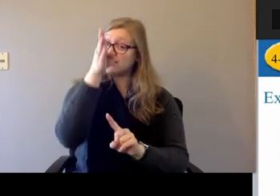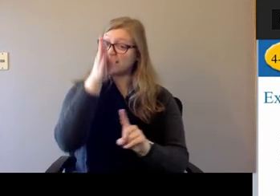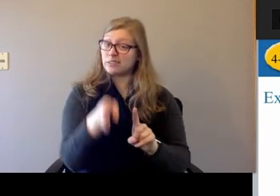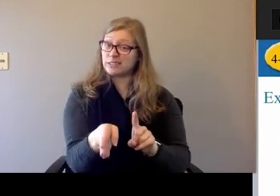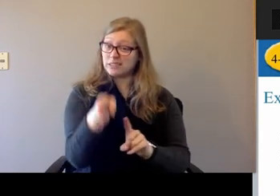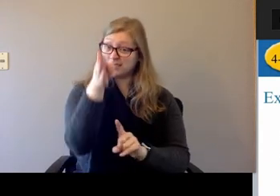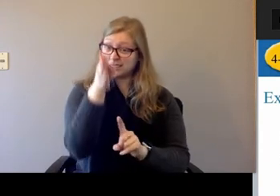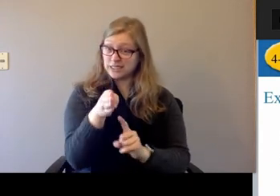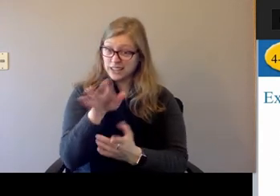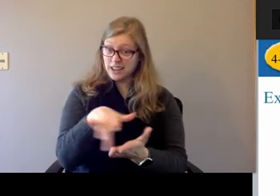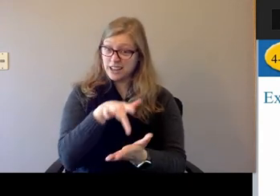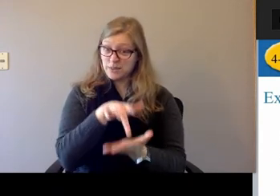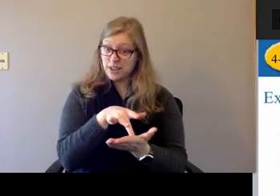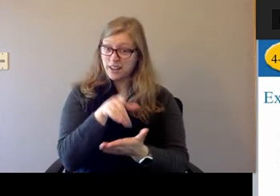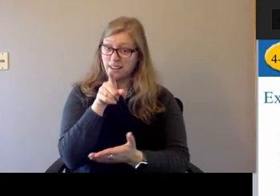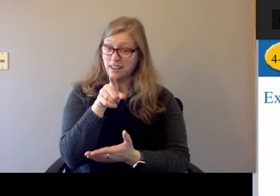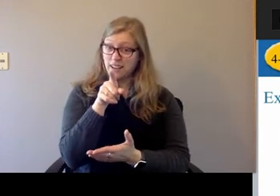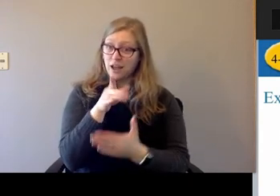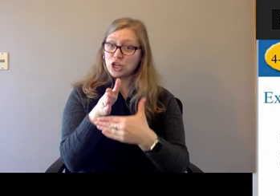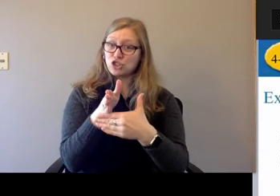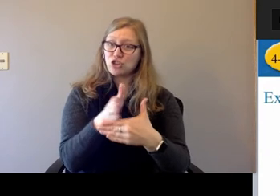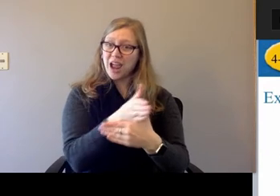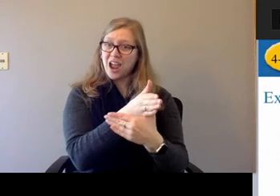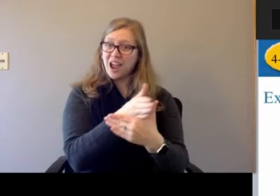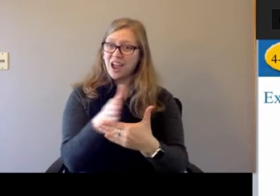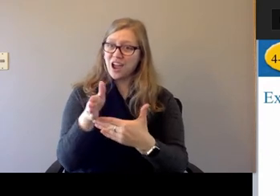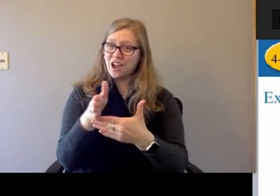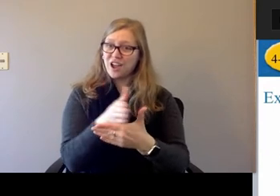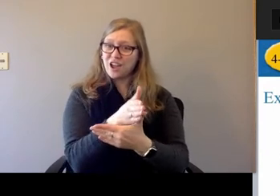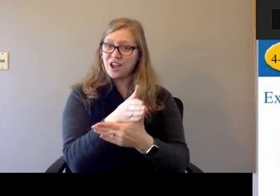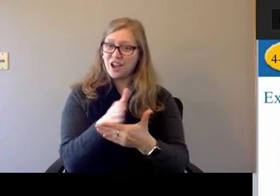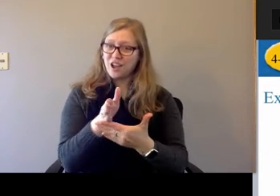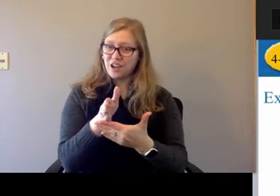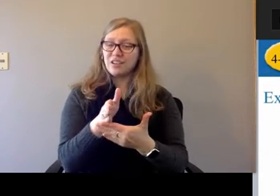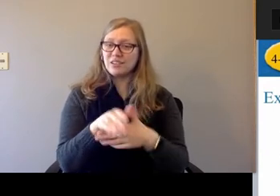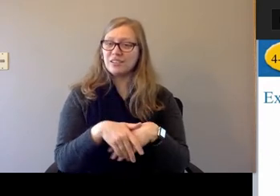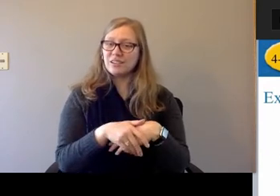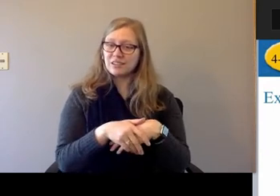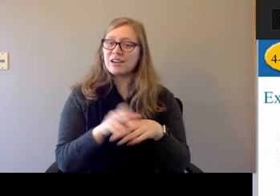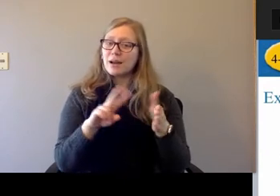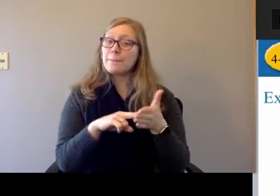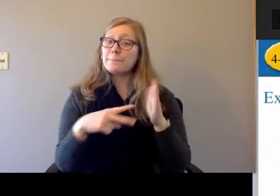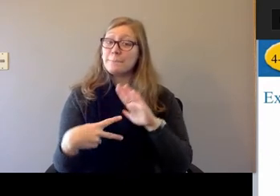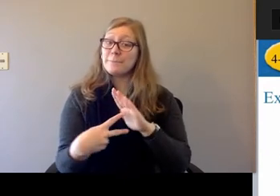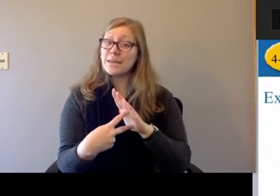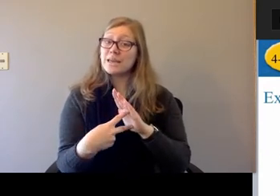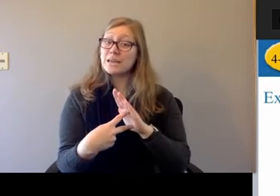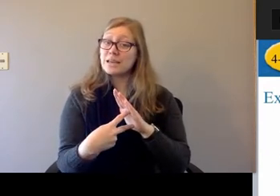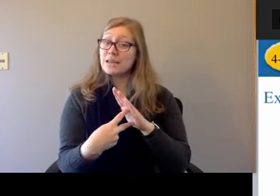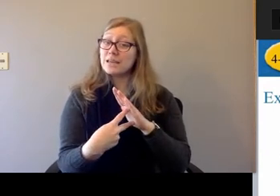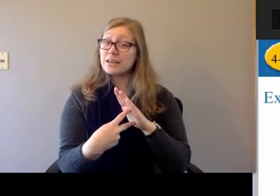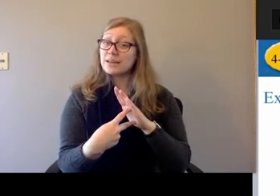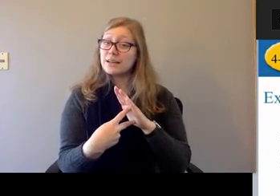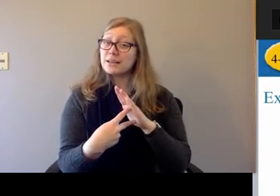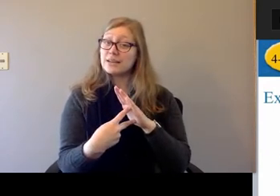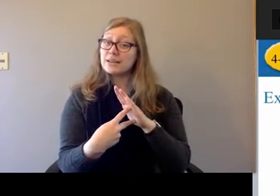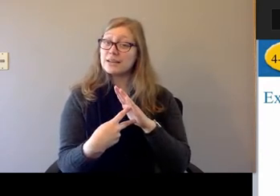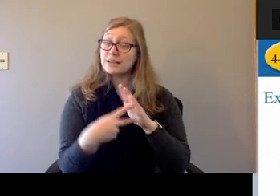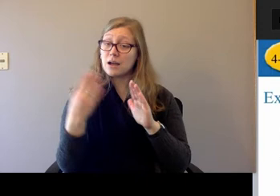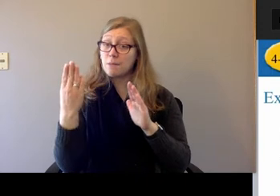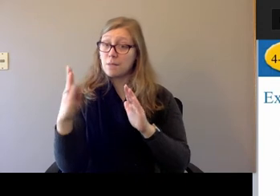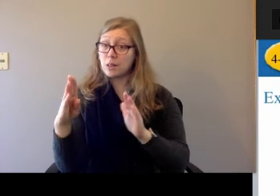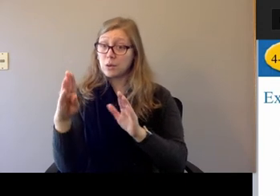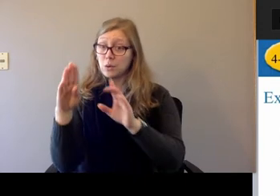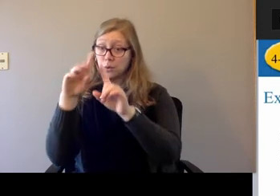right here is shared between the two triangles. And so I know that in this triangle, in the blue triangle,